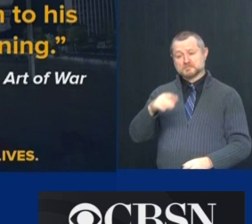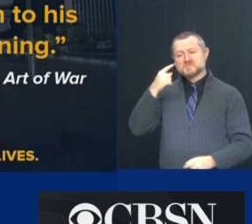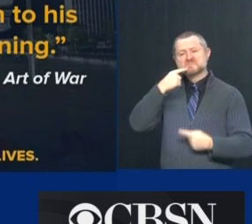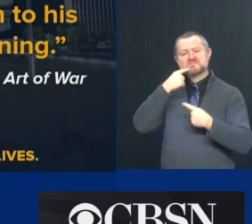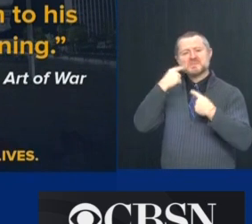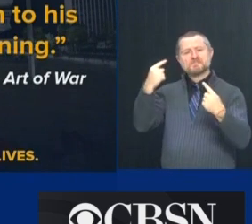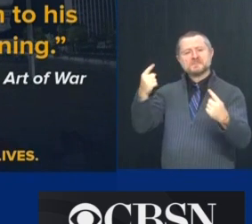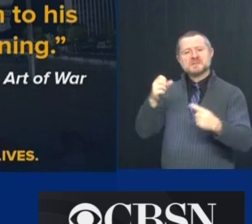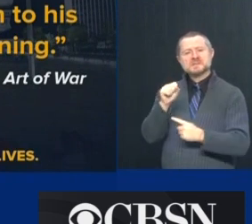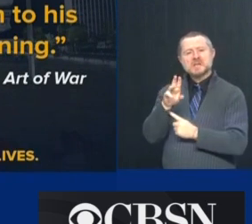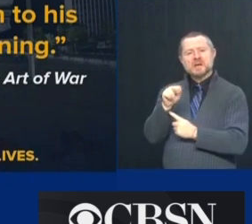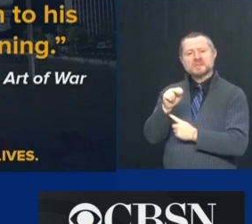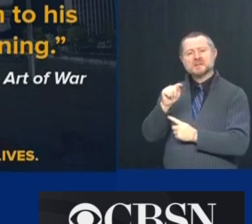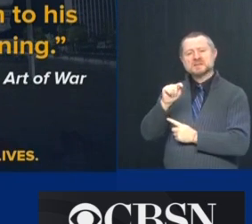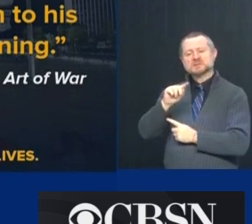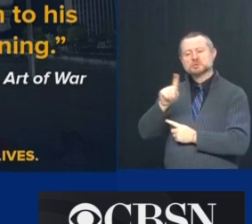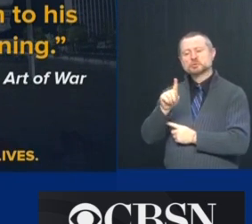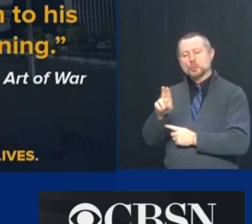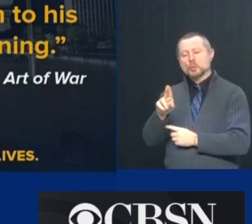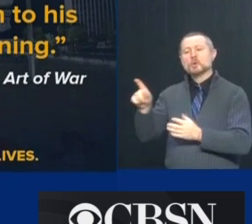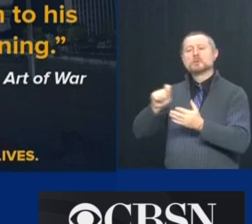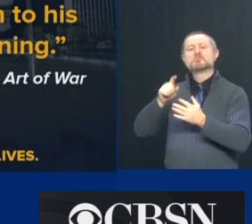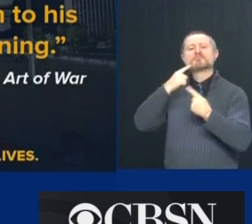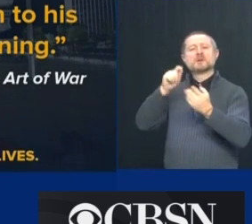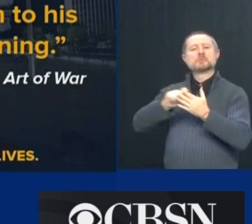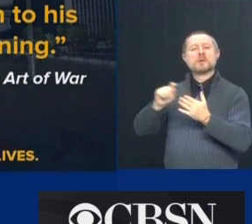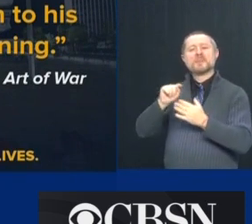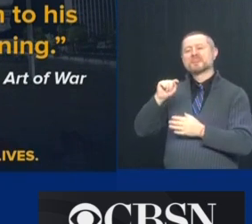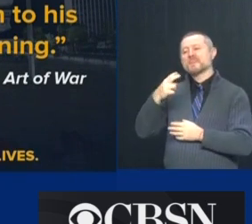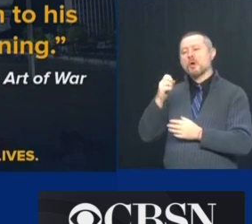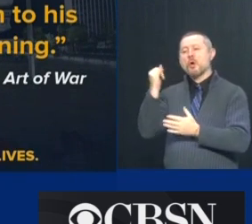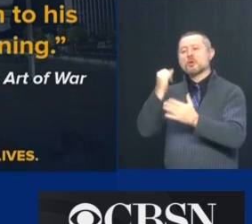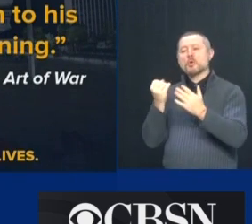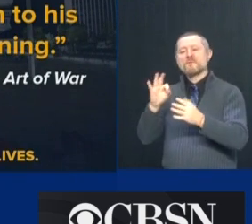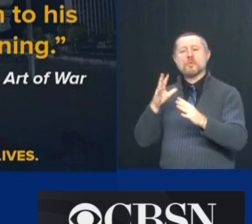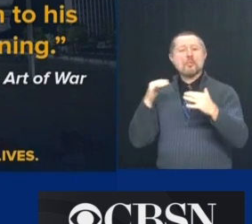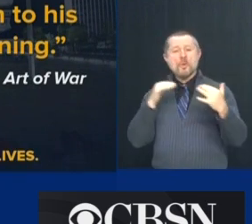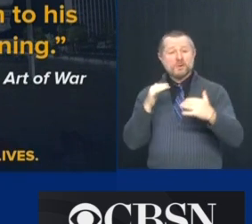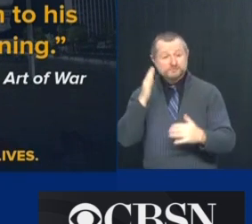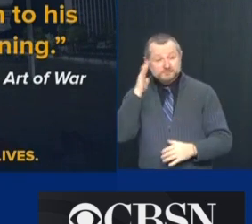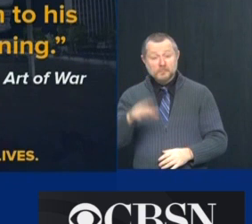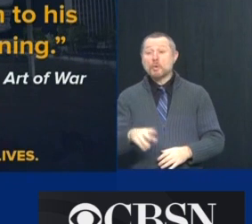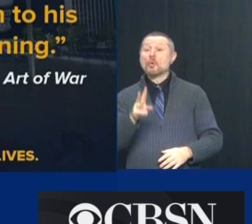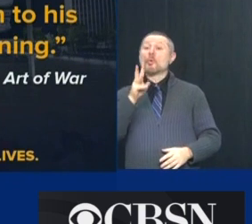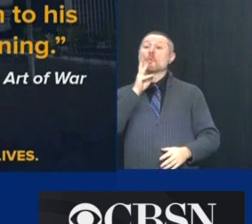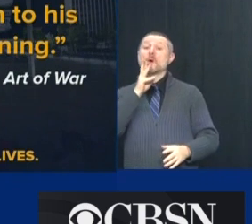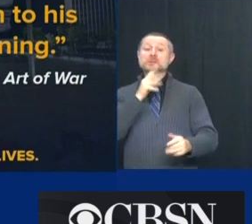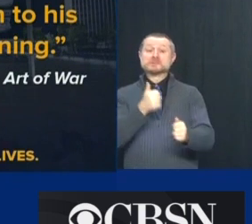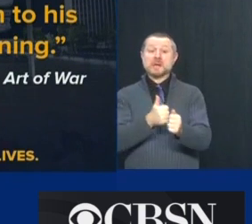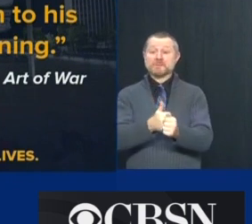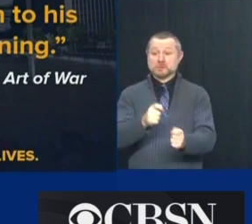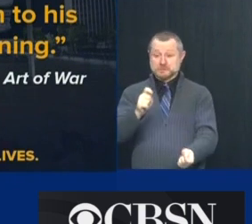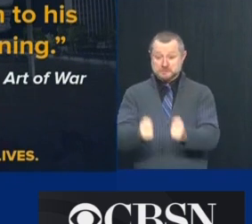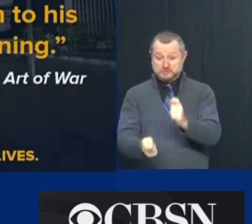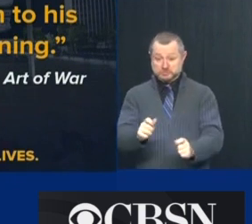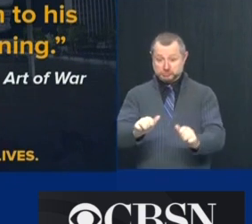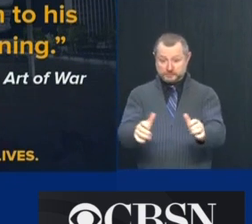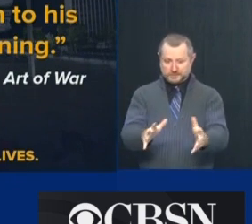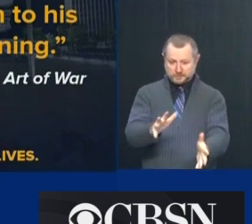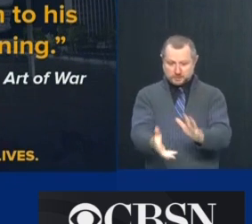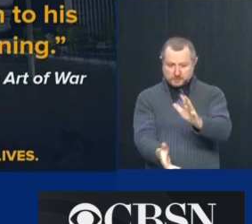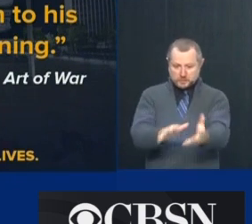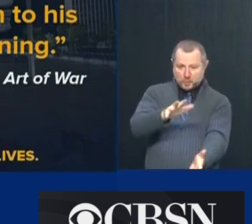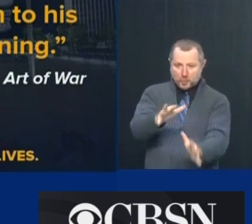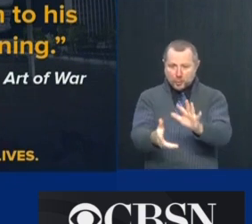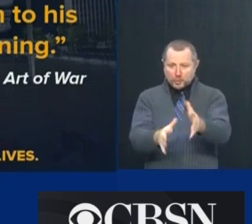as water attains no constant shape, so in warfare there are no constant conditions. He who can modify his tactics